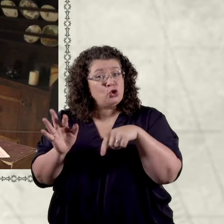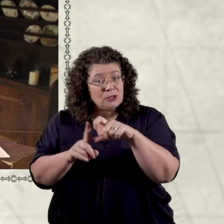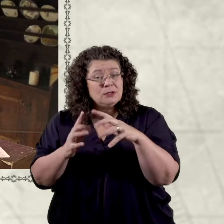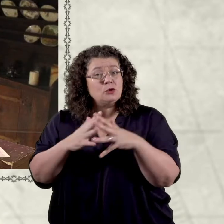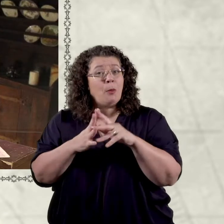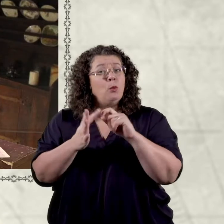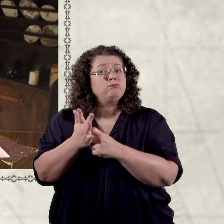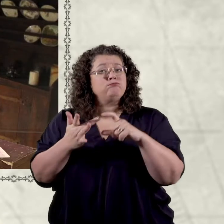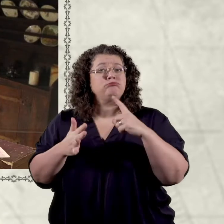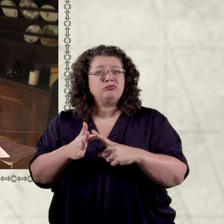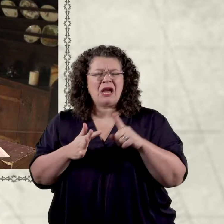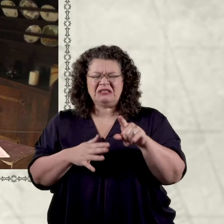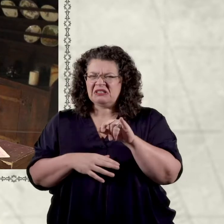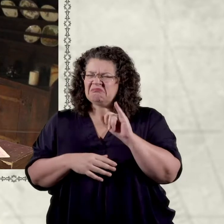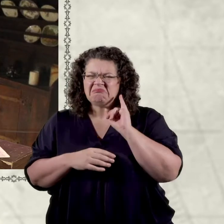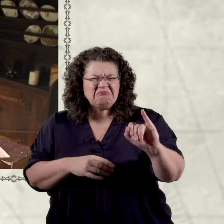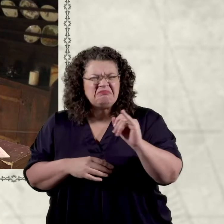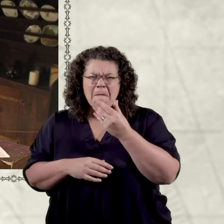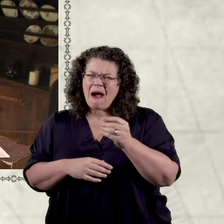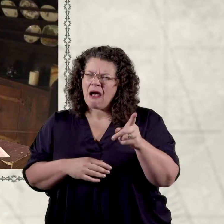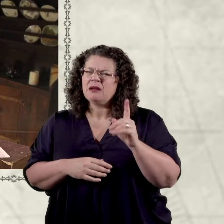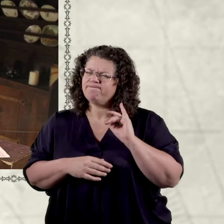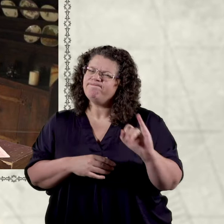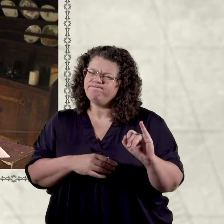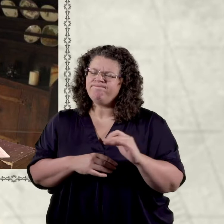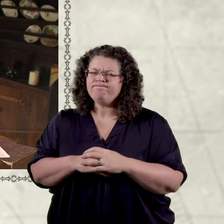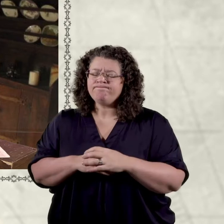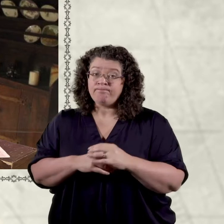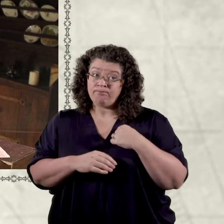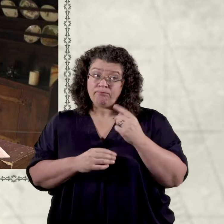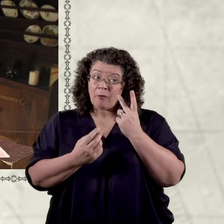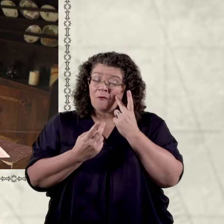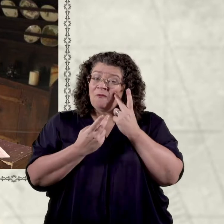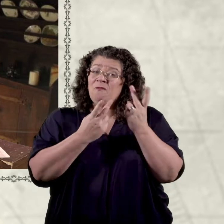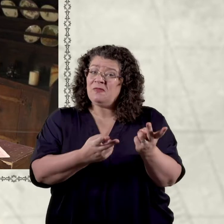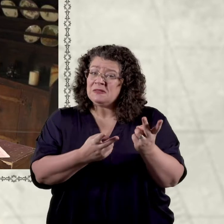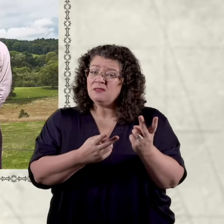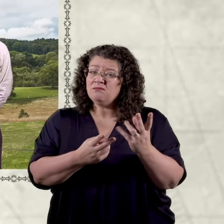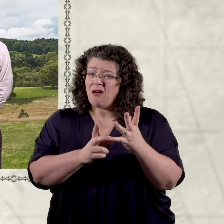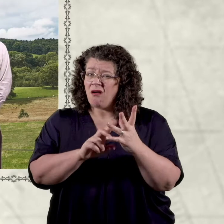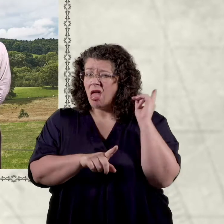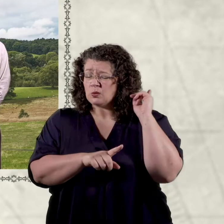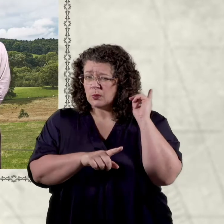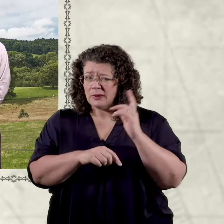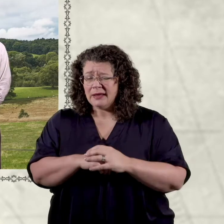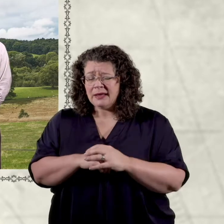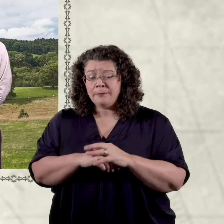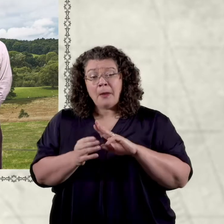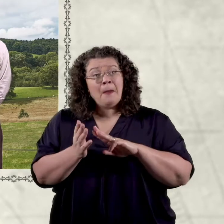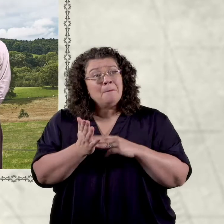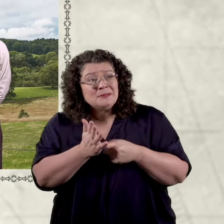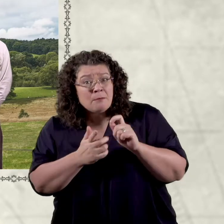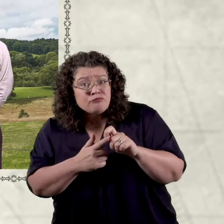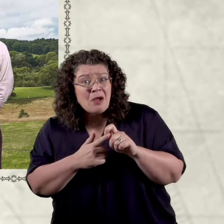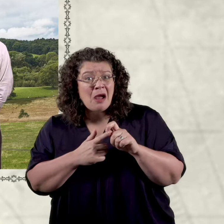Price, and he's a very, very nasty man. I paid him a visit last week. Mr. Price, I was hoping